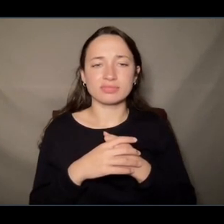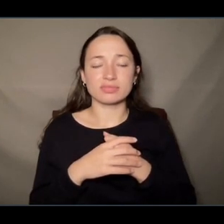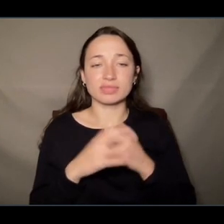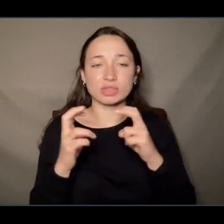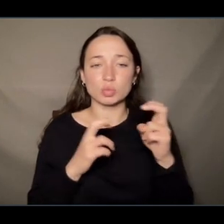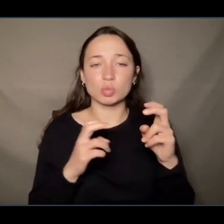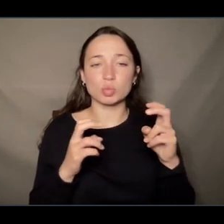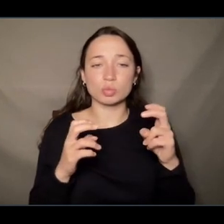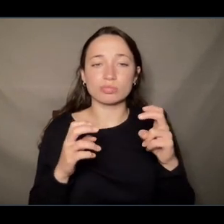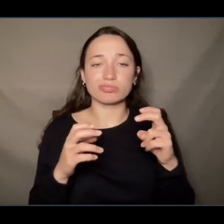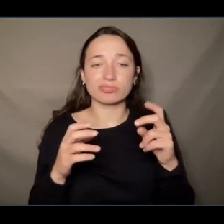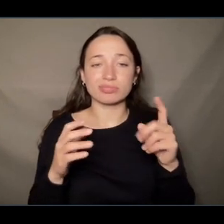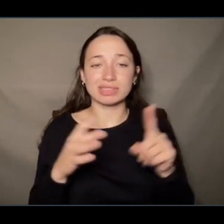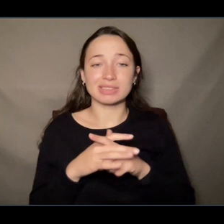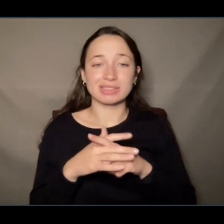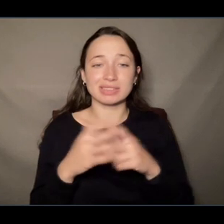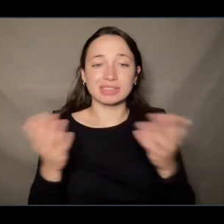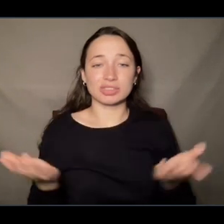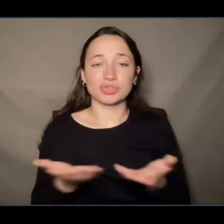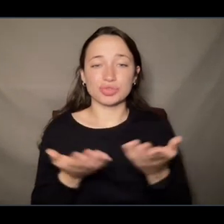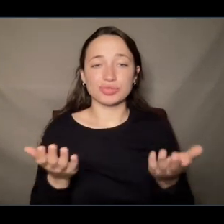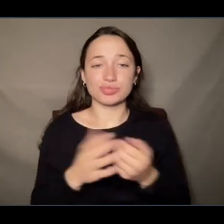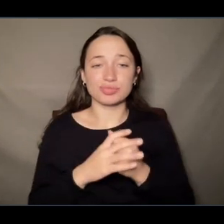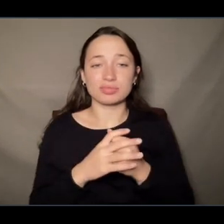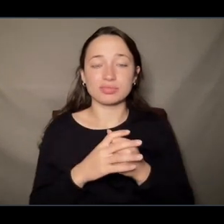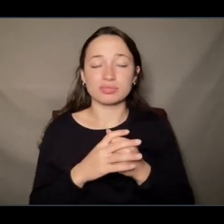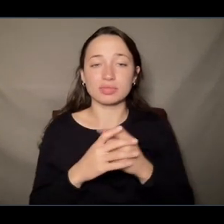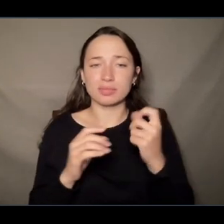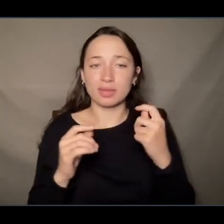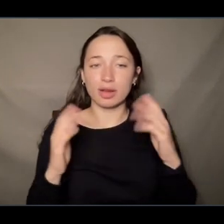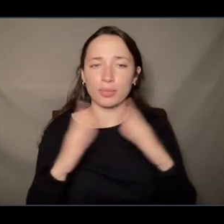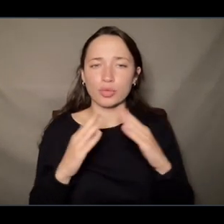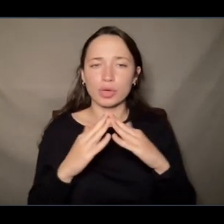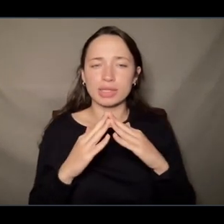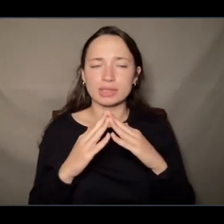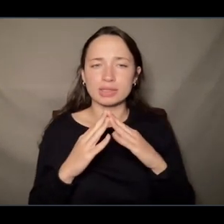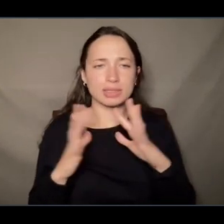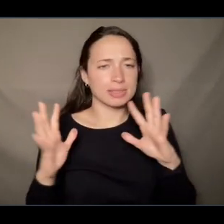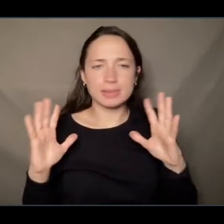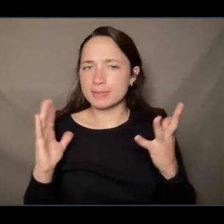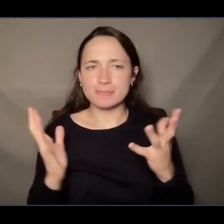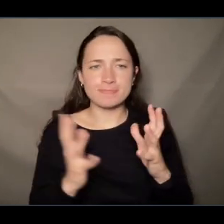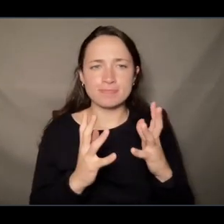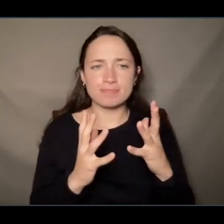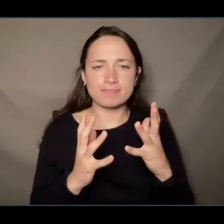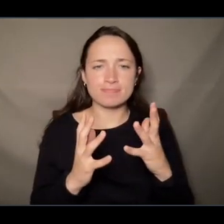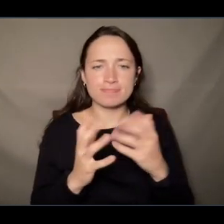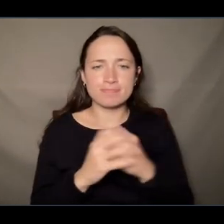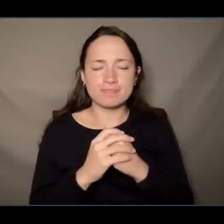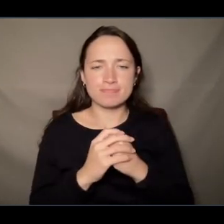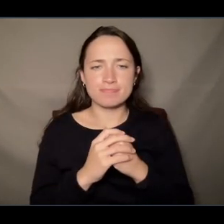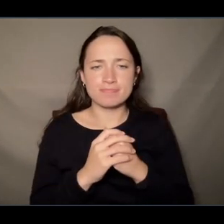These issues exist everywhere. And the community has really rallied behind it.